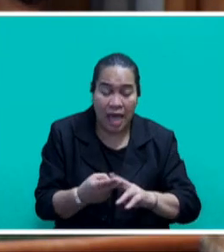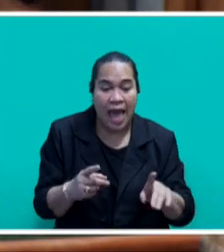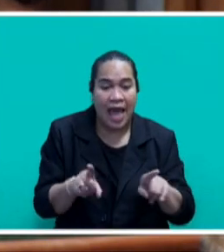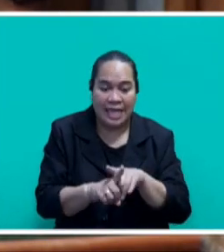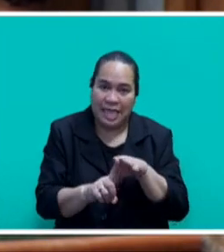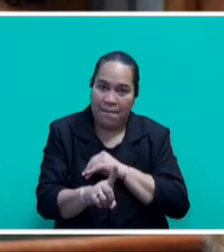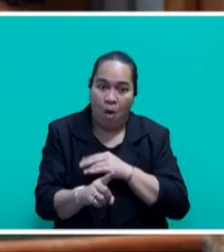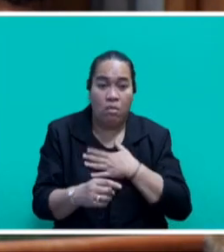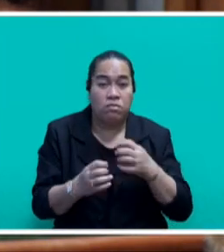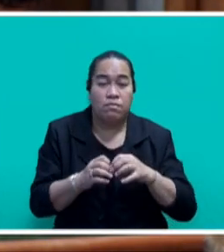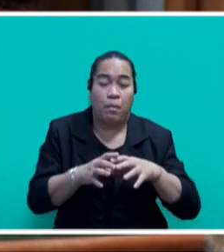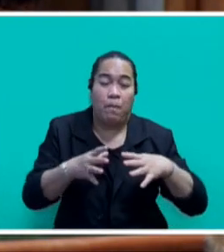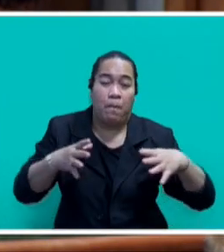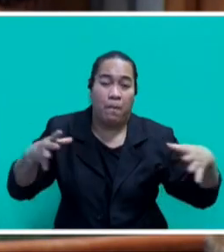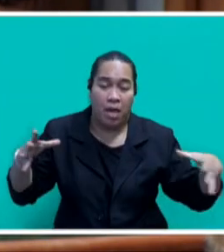vegetables,